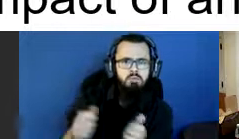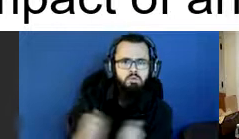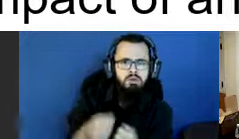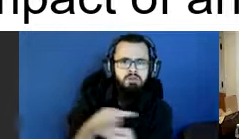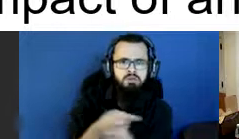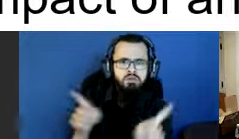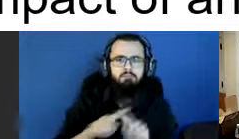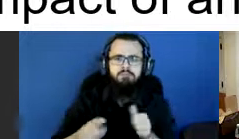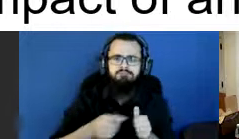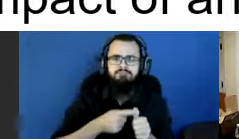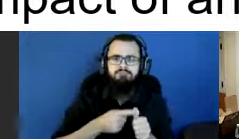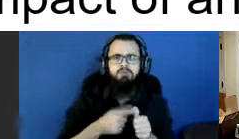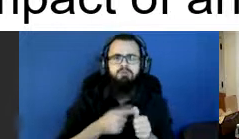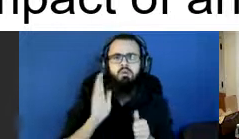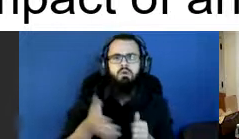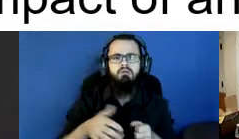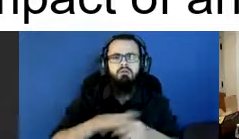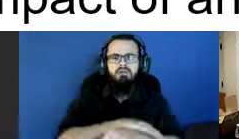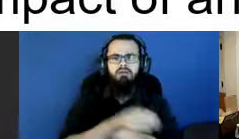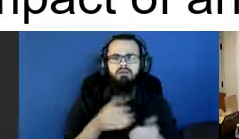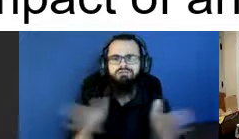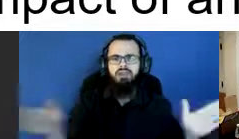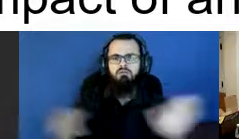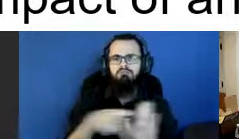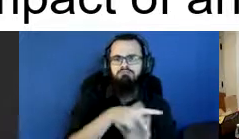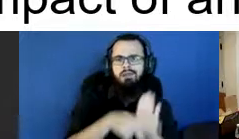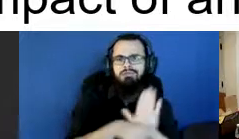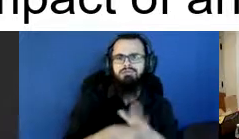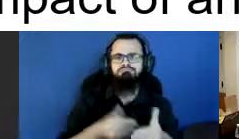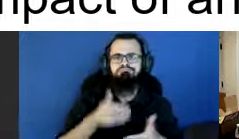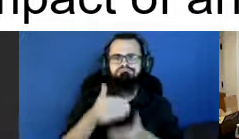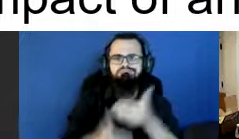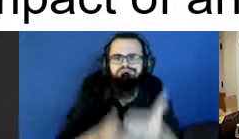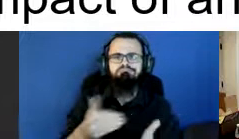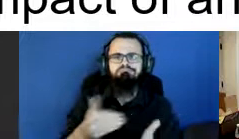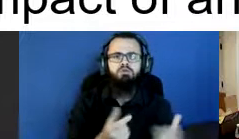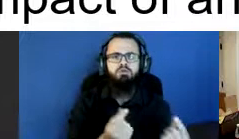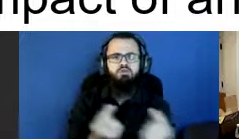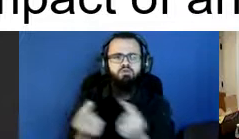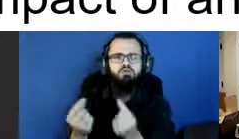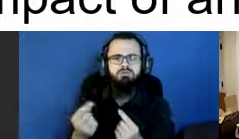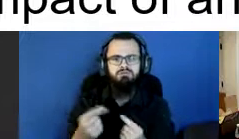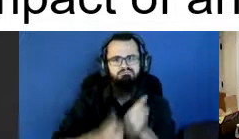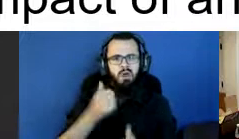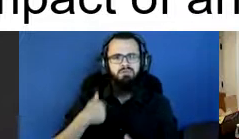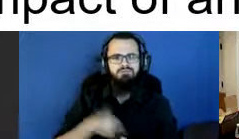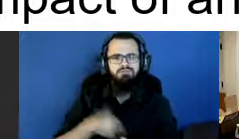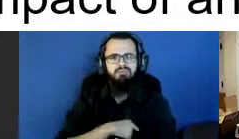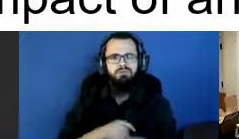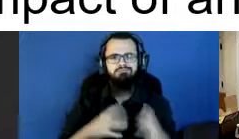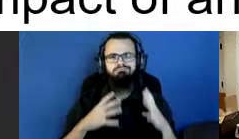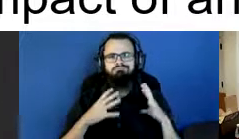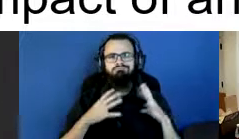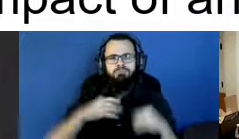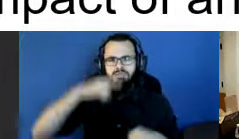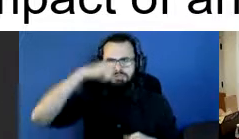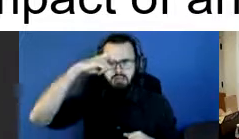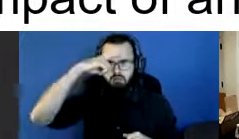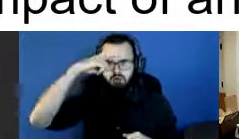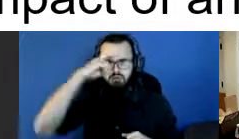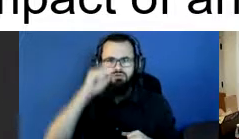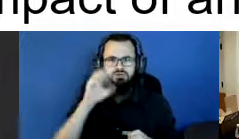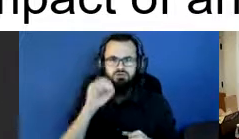for the summer and we need to get us back in the mind frame, but also many of you taught exclusively